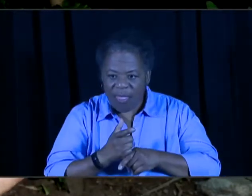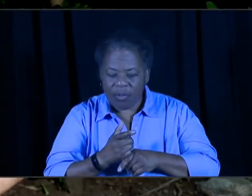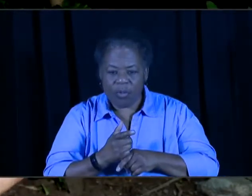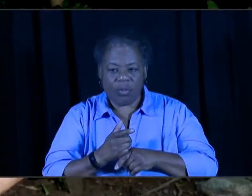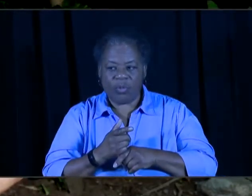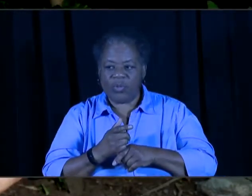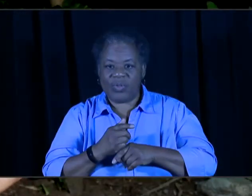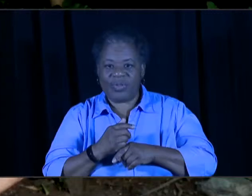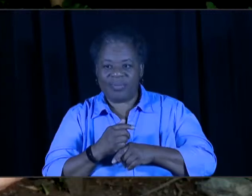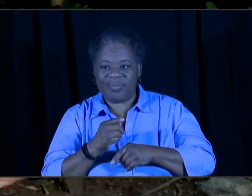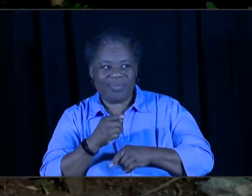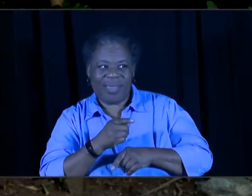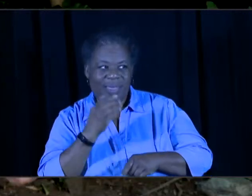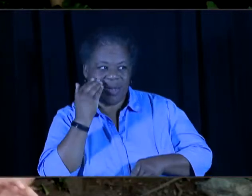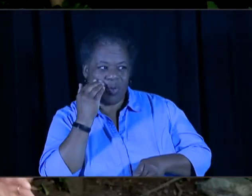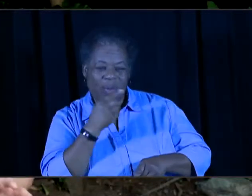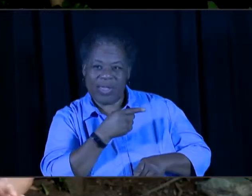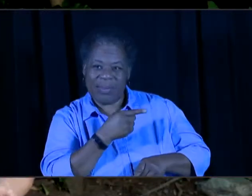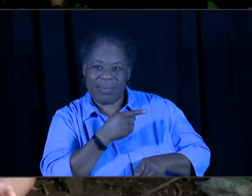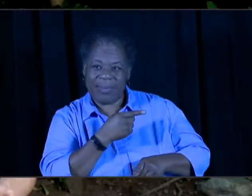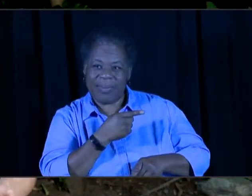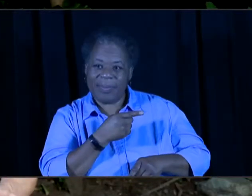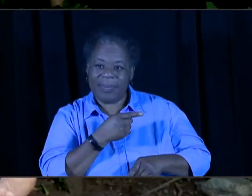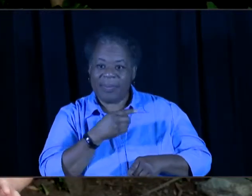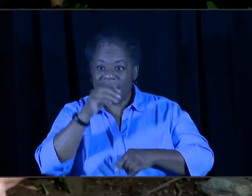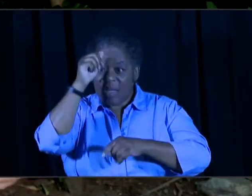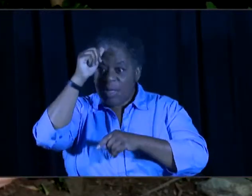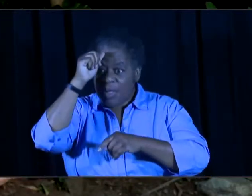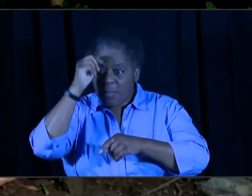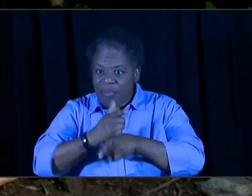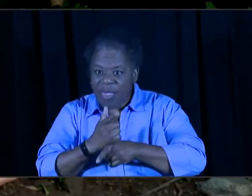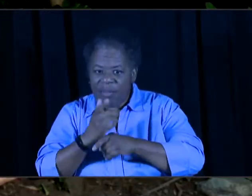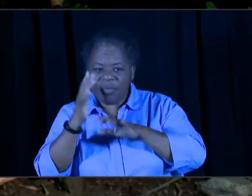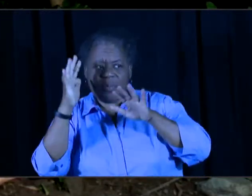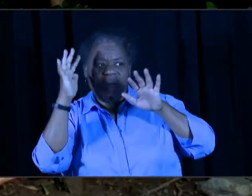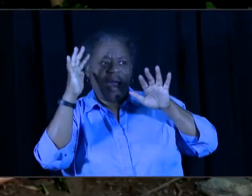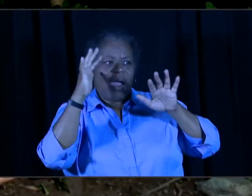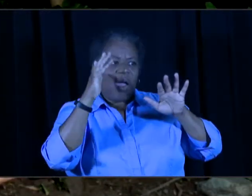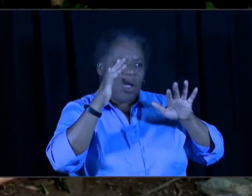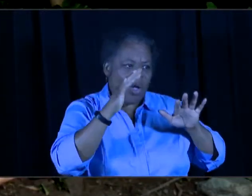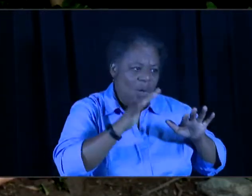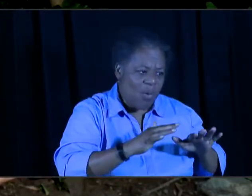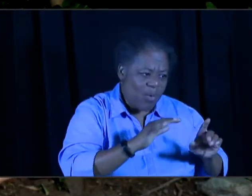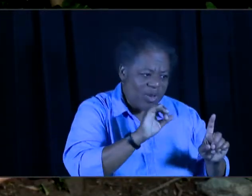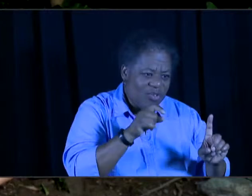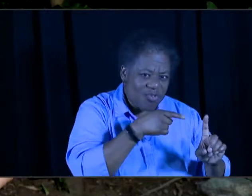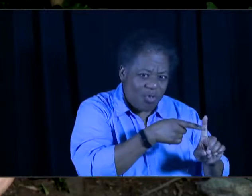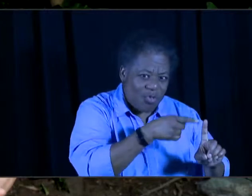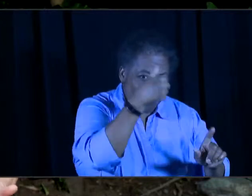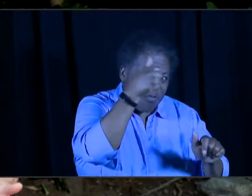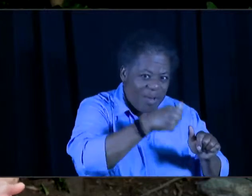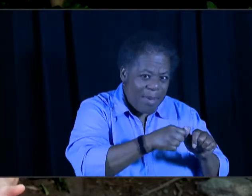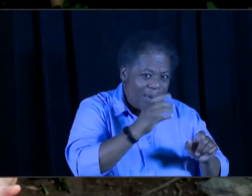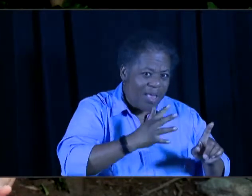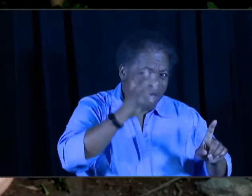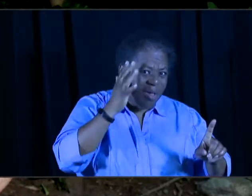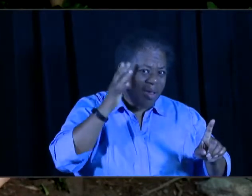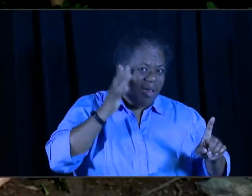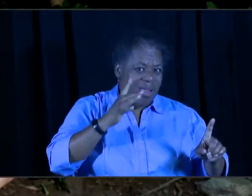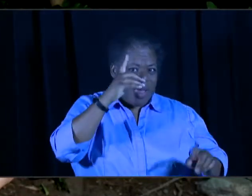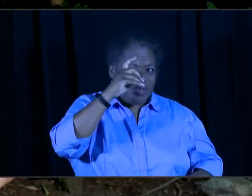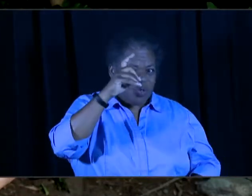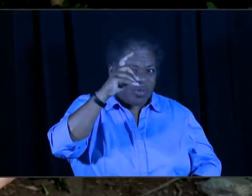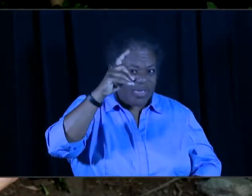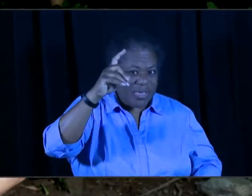him. As his brothers bowed to the ground before him, Joseph remembered the dreams he had dreamed when he was a